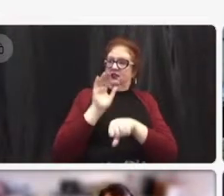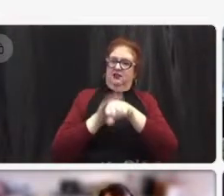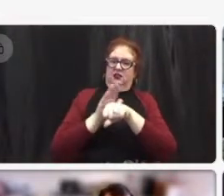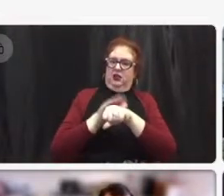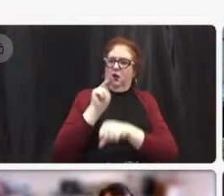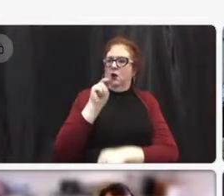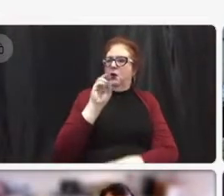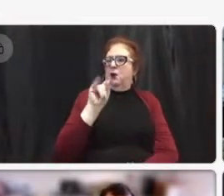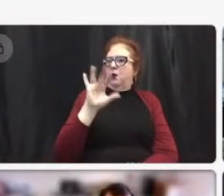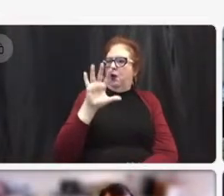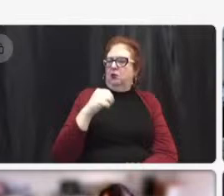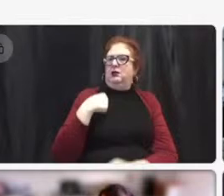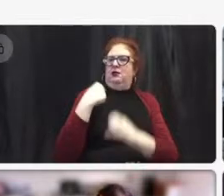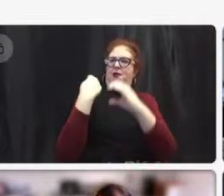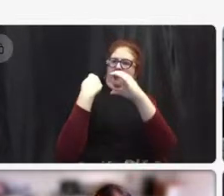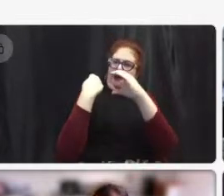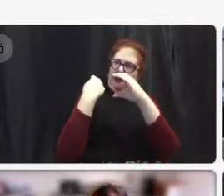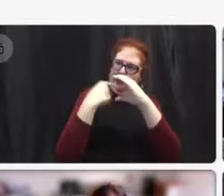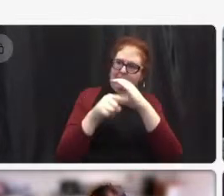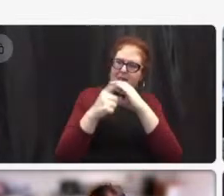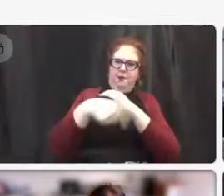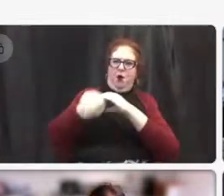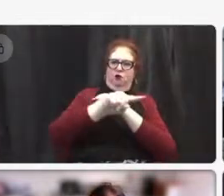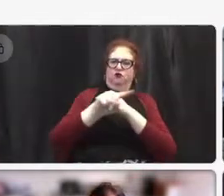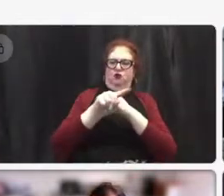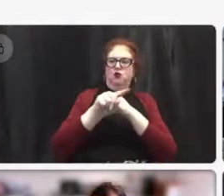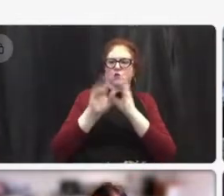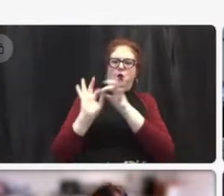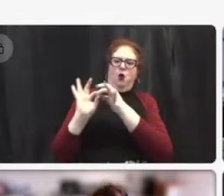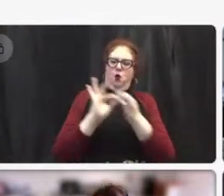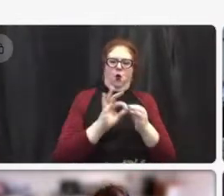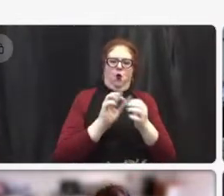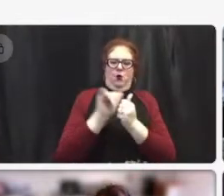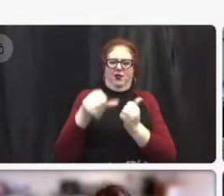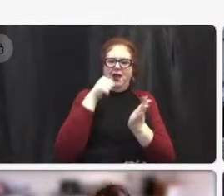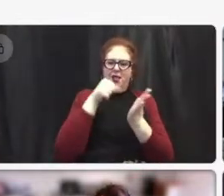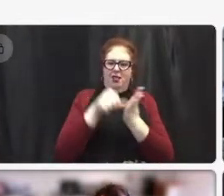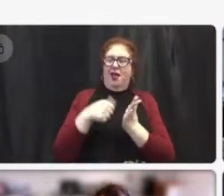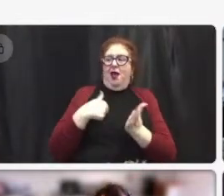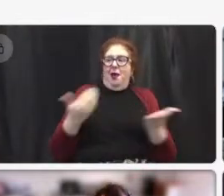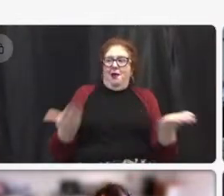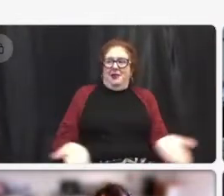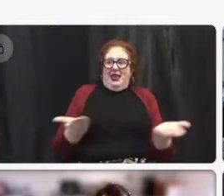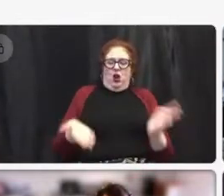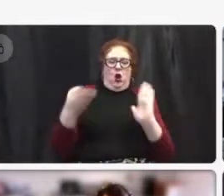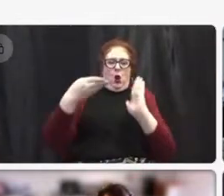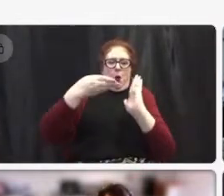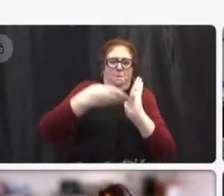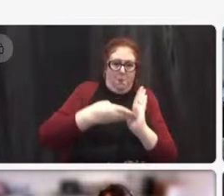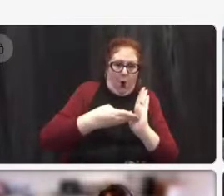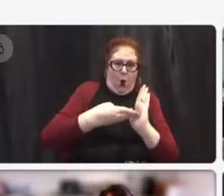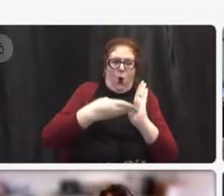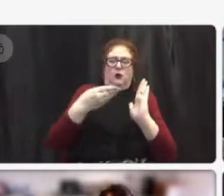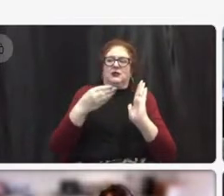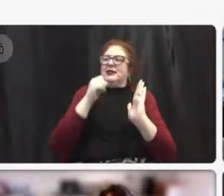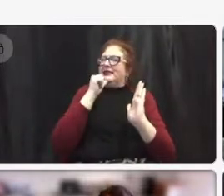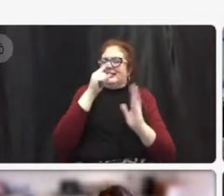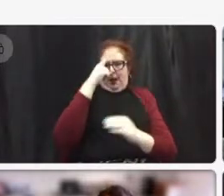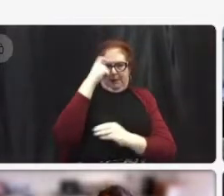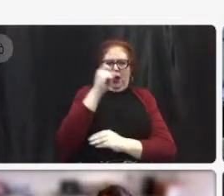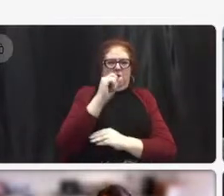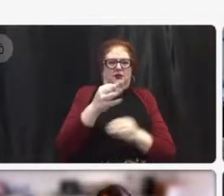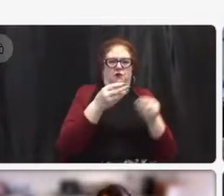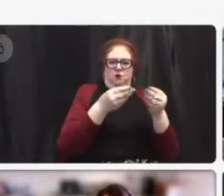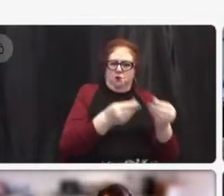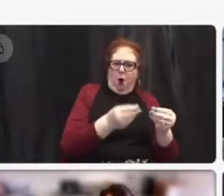in accordance with the letter I received. I am here opposed to it, not because of the property or the owners. I actually